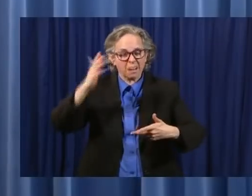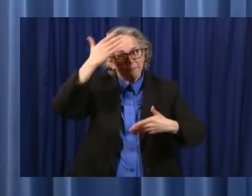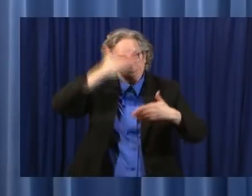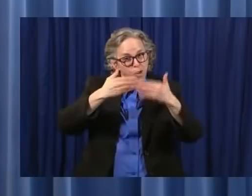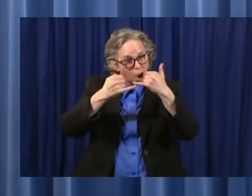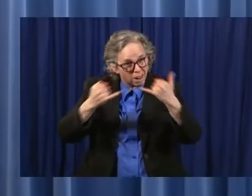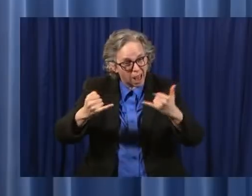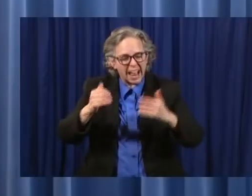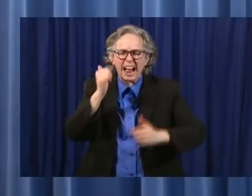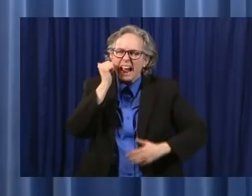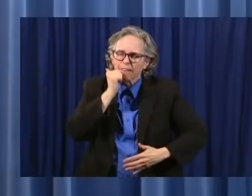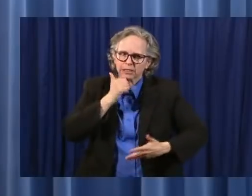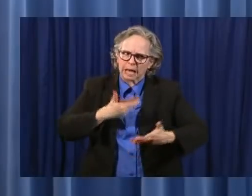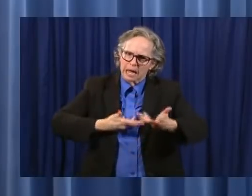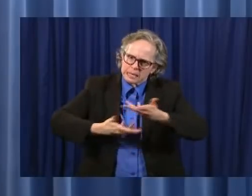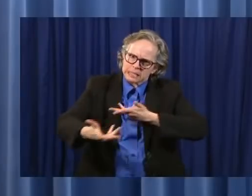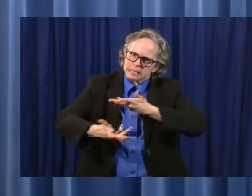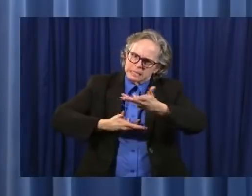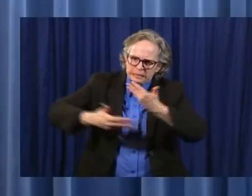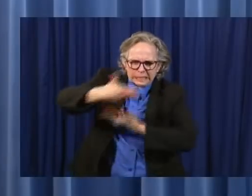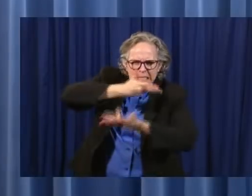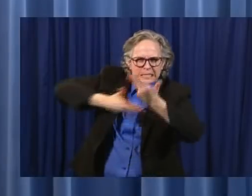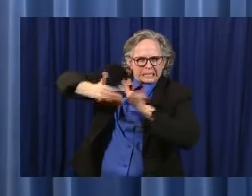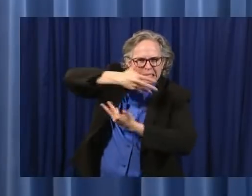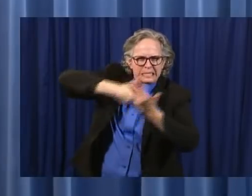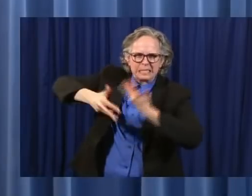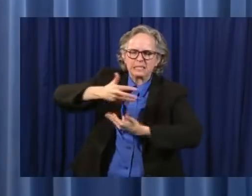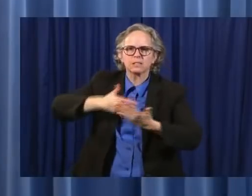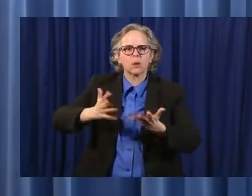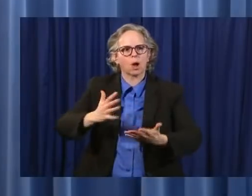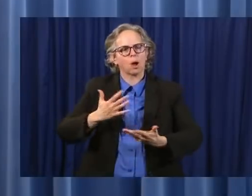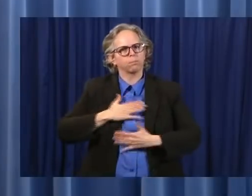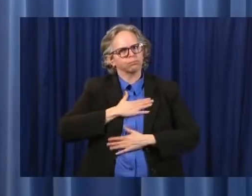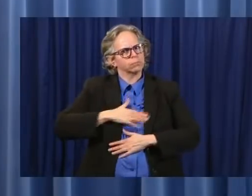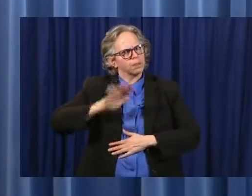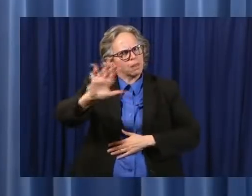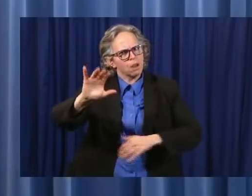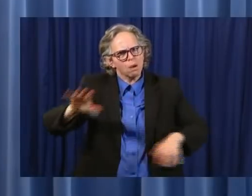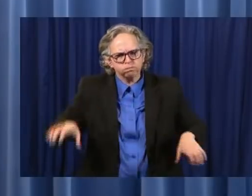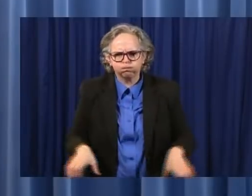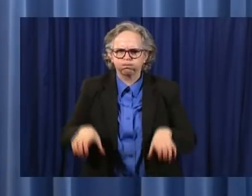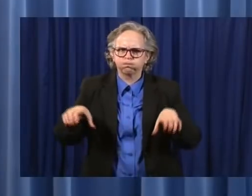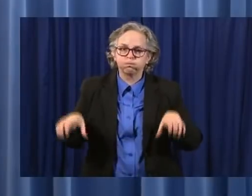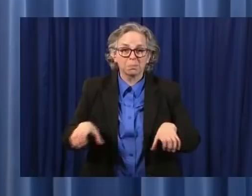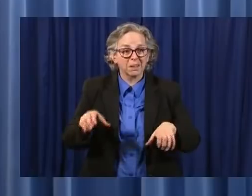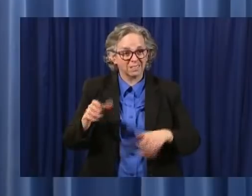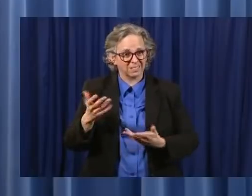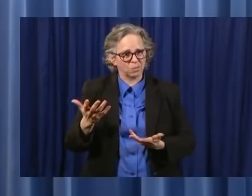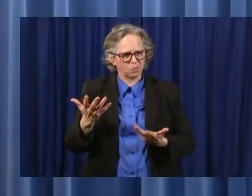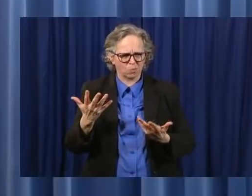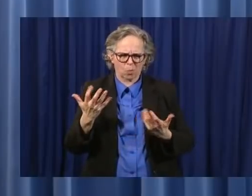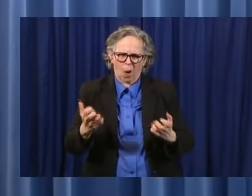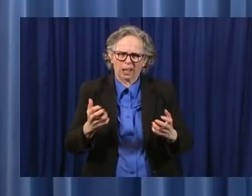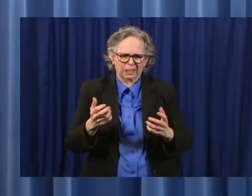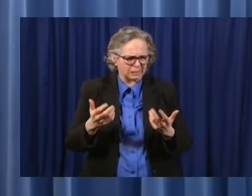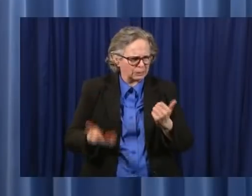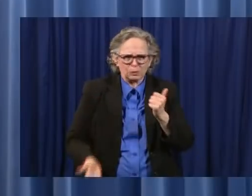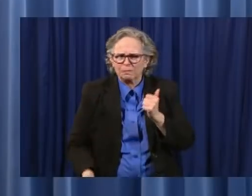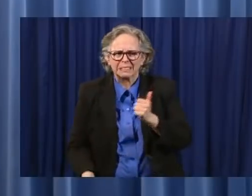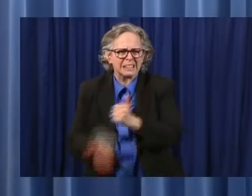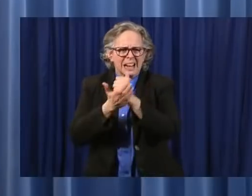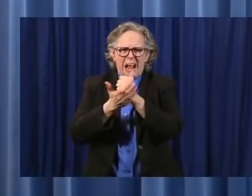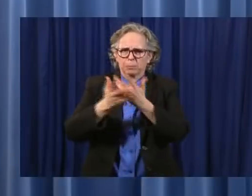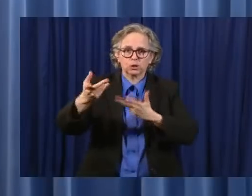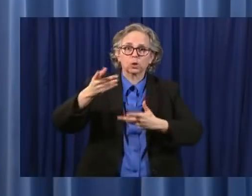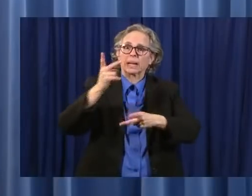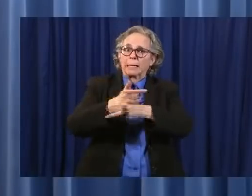day, and we appreciate very, very much their work. We want to do everything that we can to keep them safe. Over the